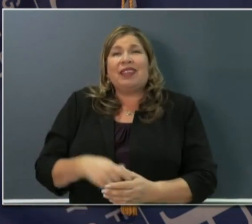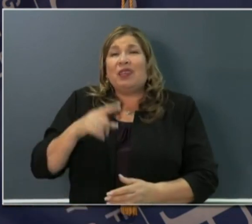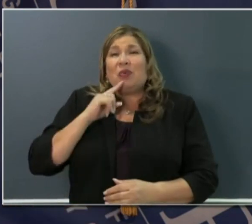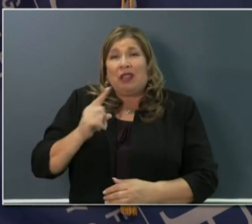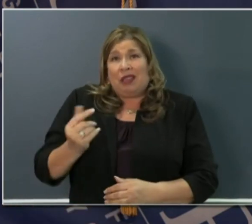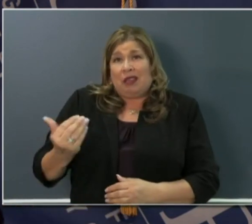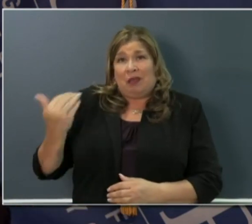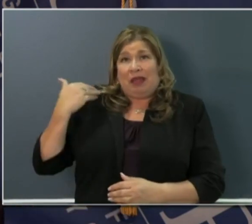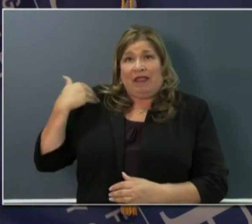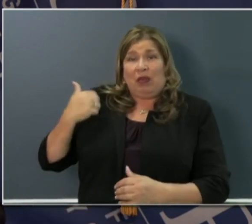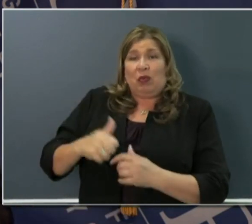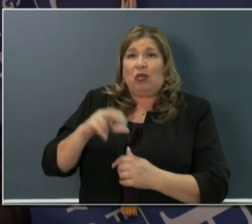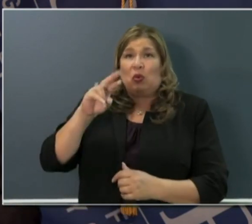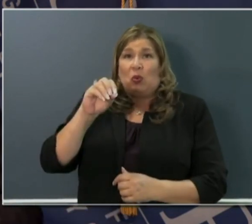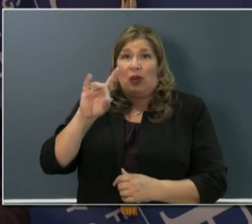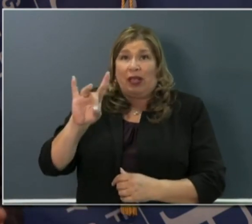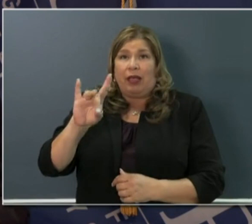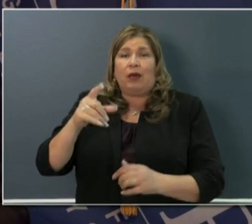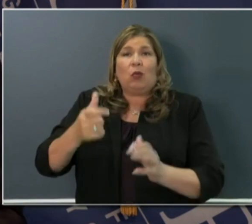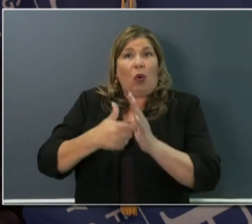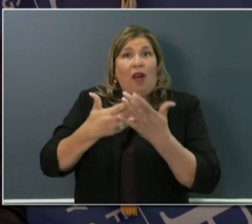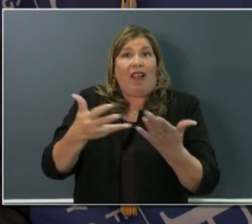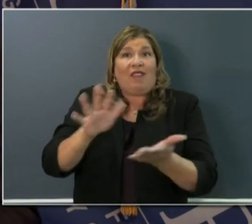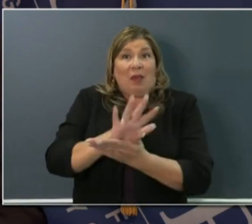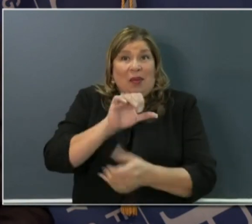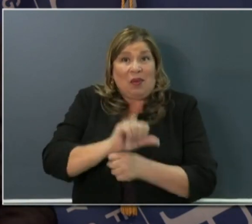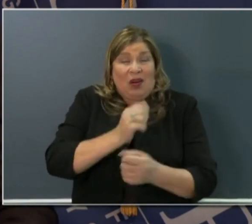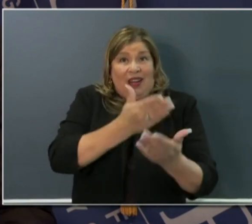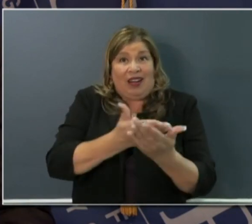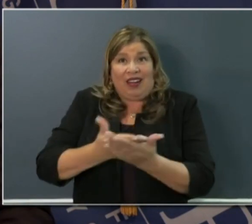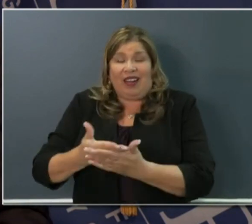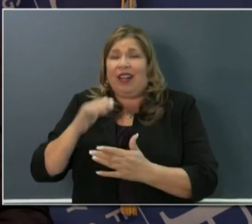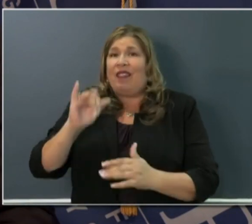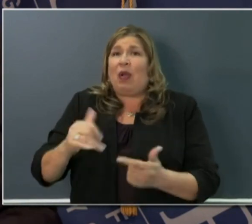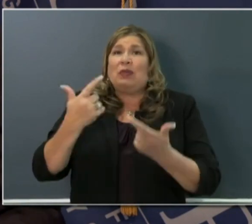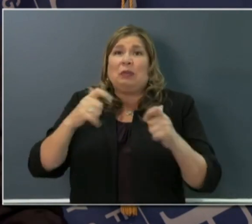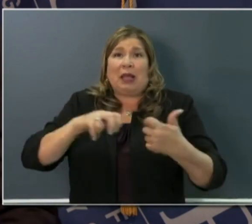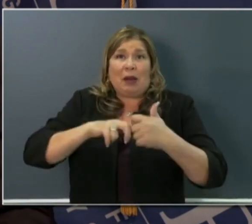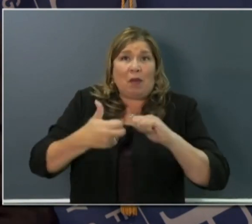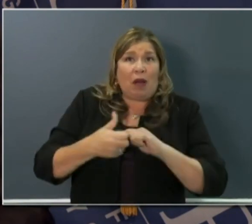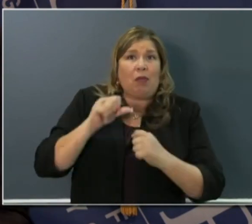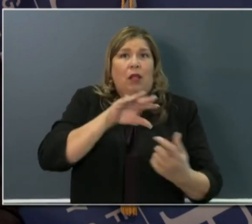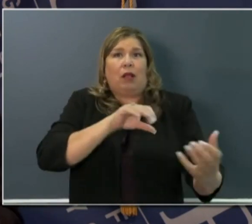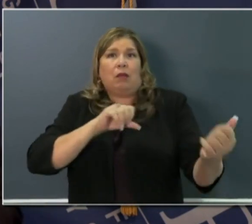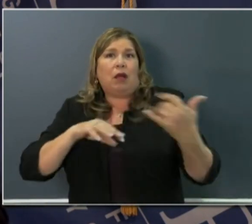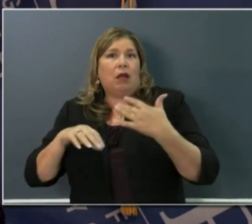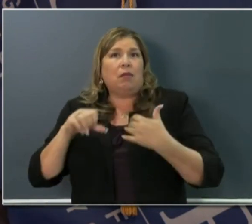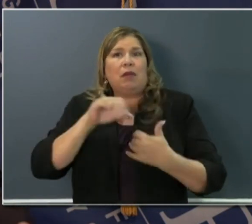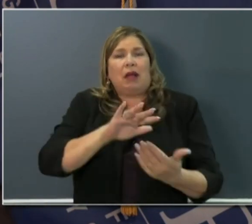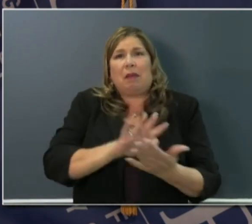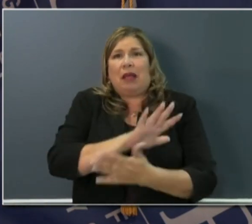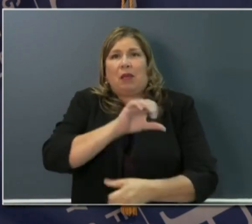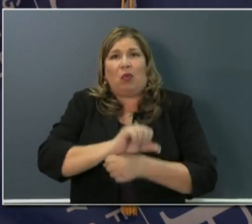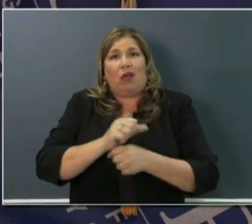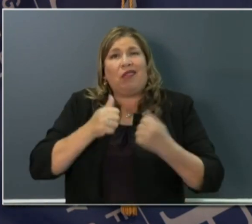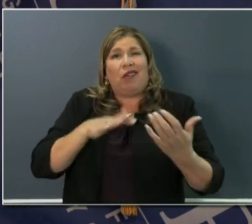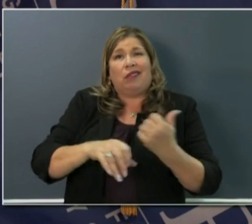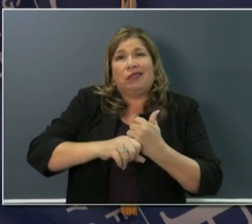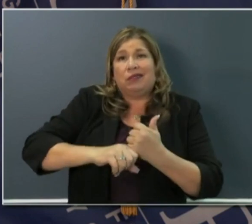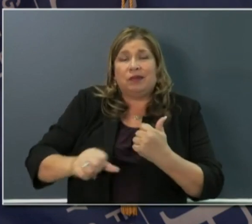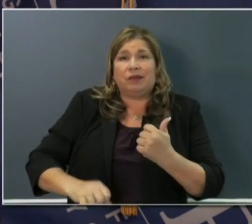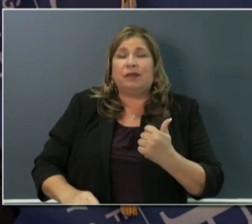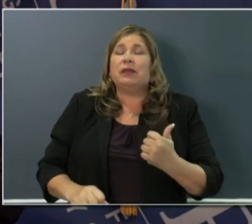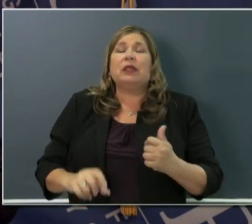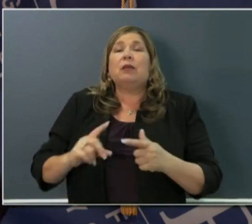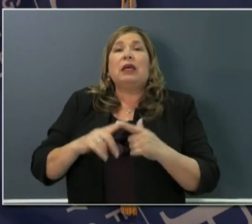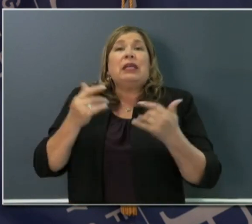with documentation. And we've been working with the big five banks, four that are doing the right thing, and all of our state chartered banks